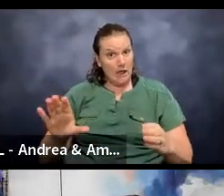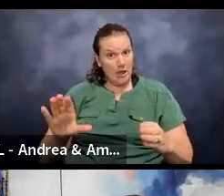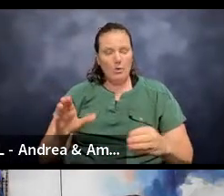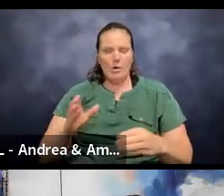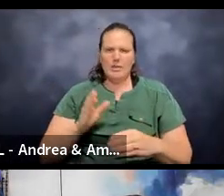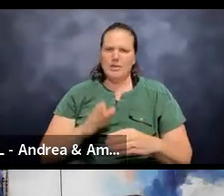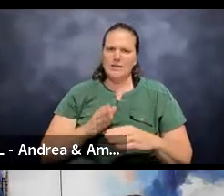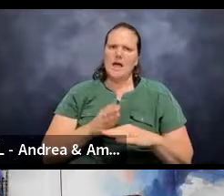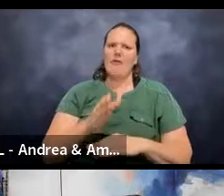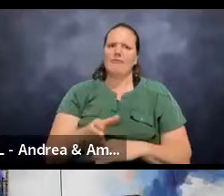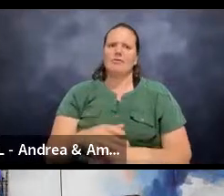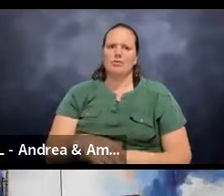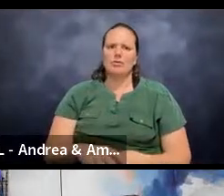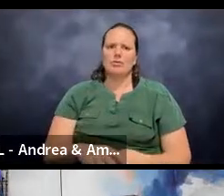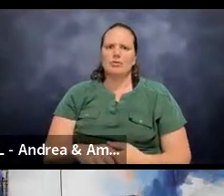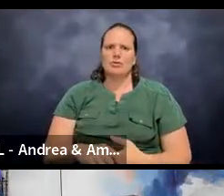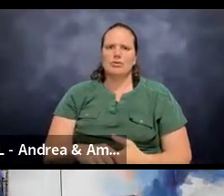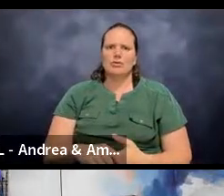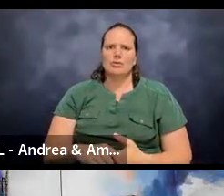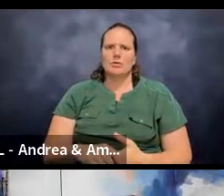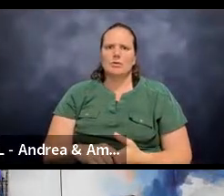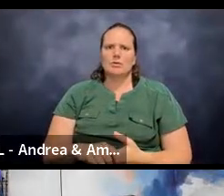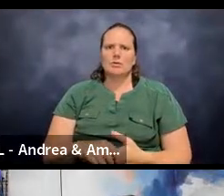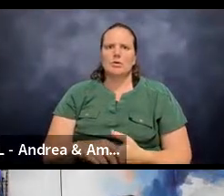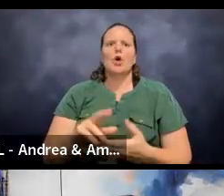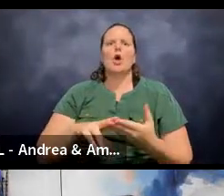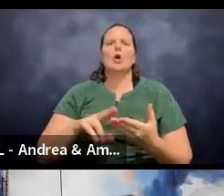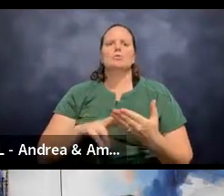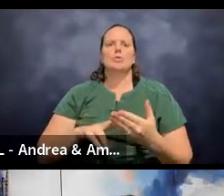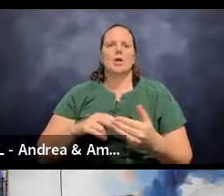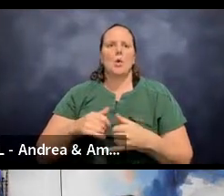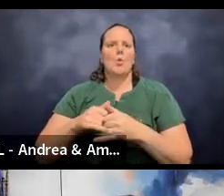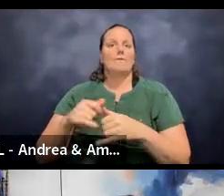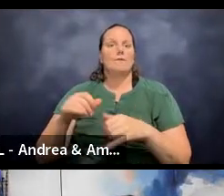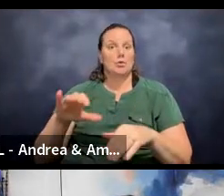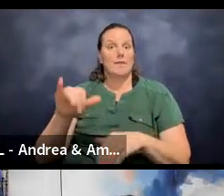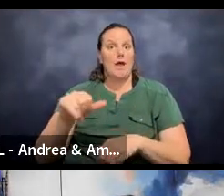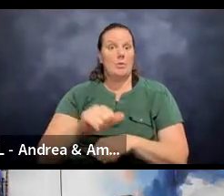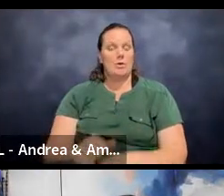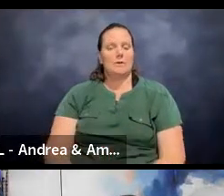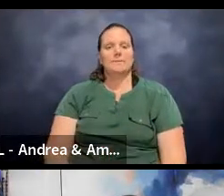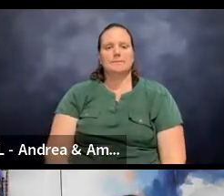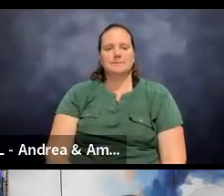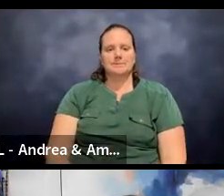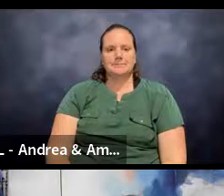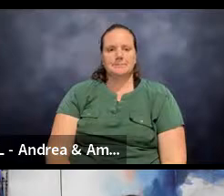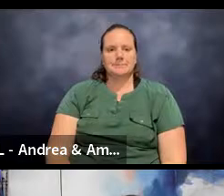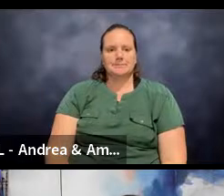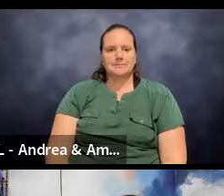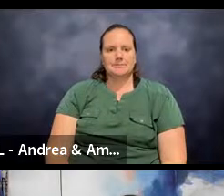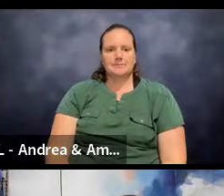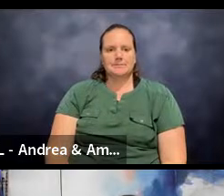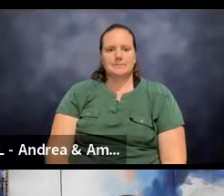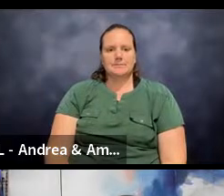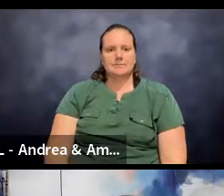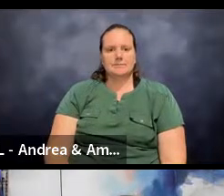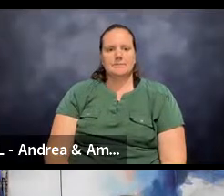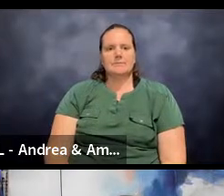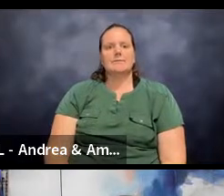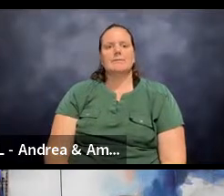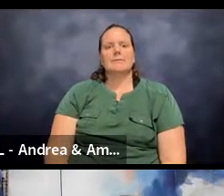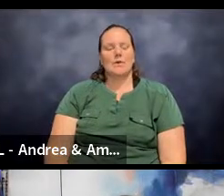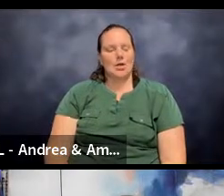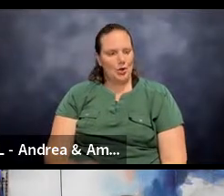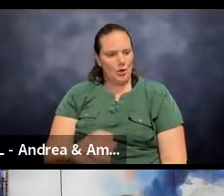after when the contract is awarded for doing the work? So that is all included in the Section